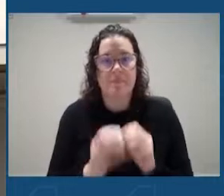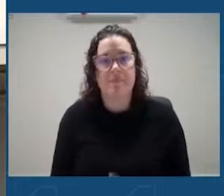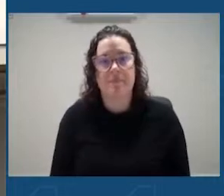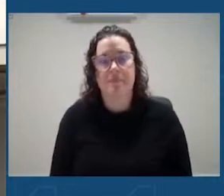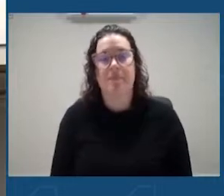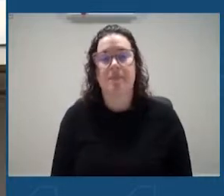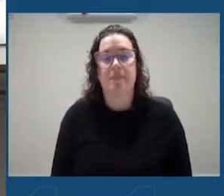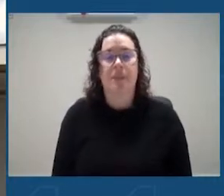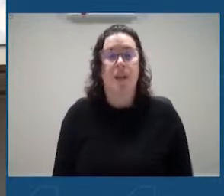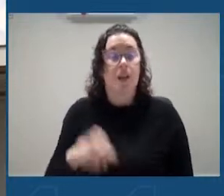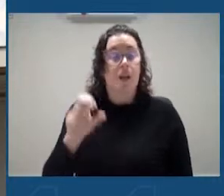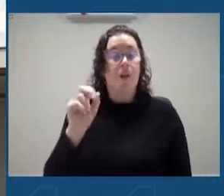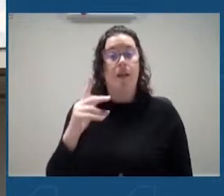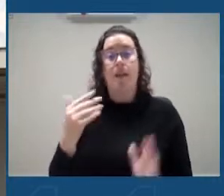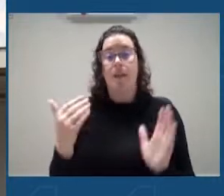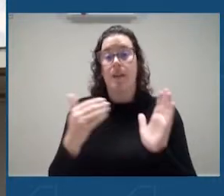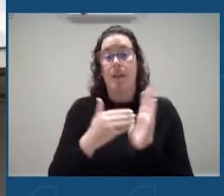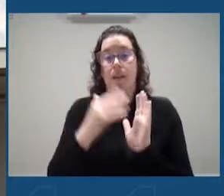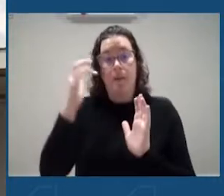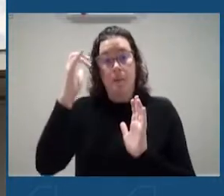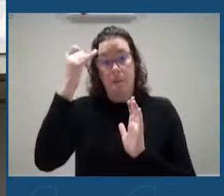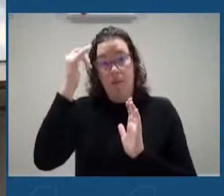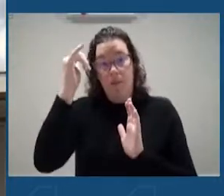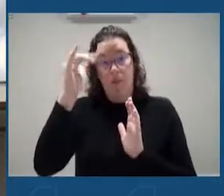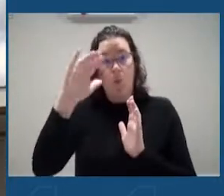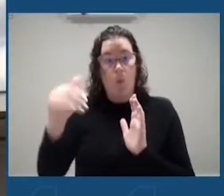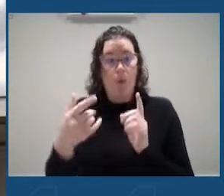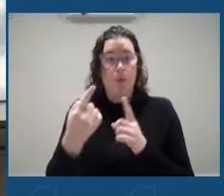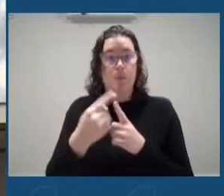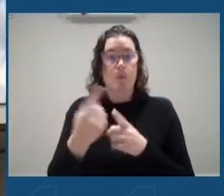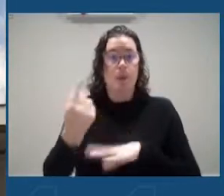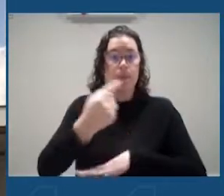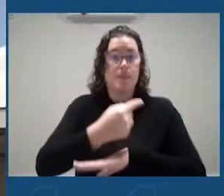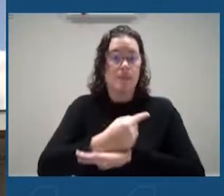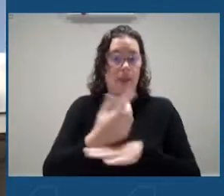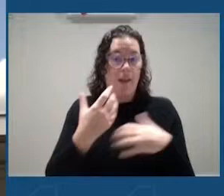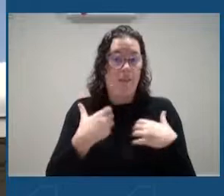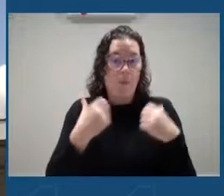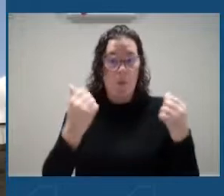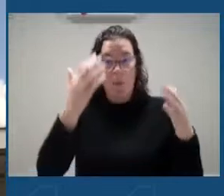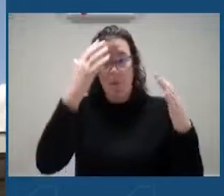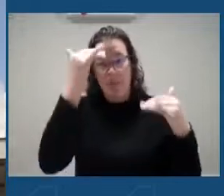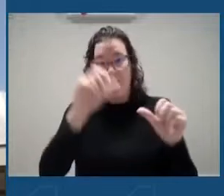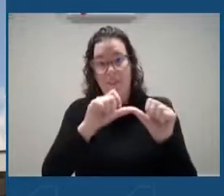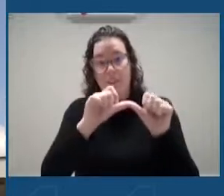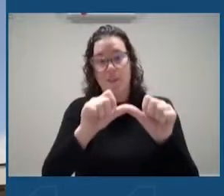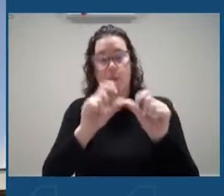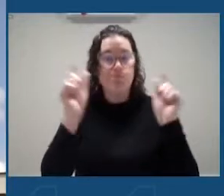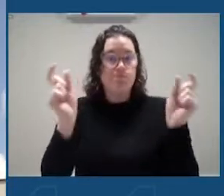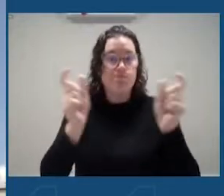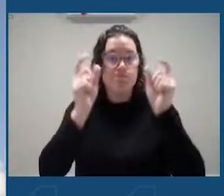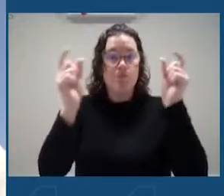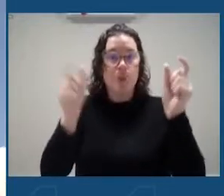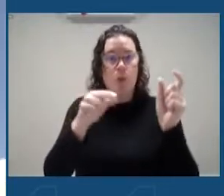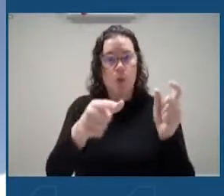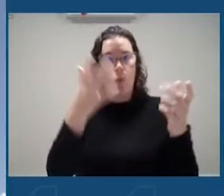out. Again, Buffalo, welcome to our day of hope and healing. Let's continue the festivities. You are one.